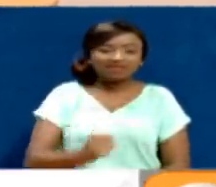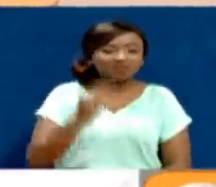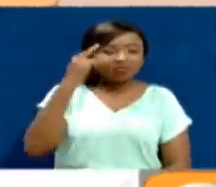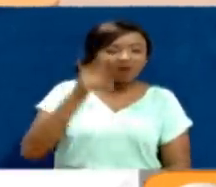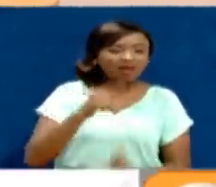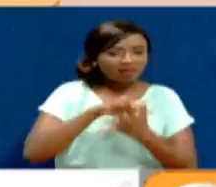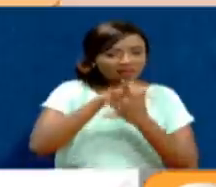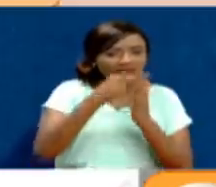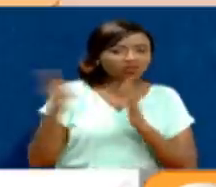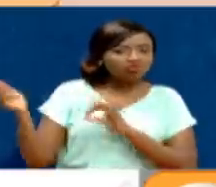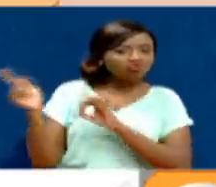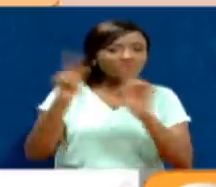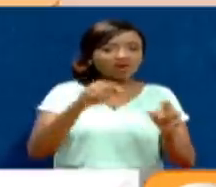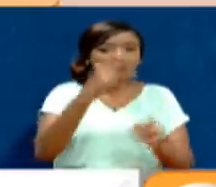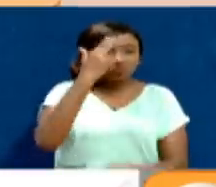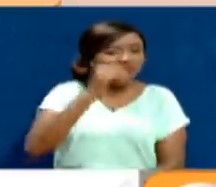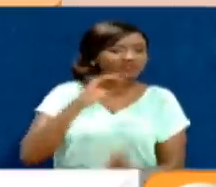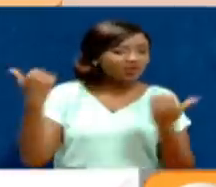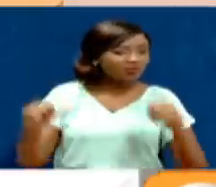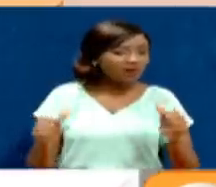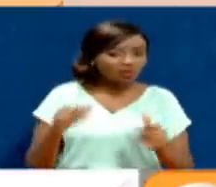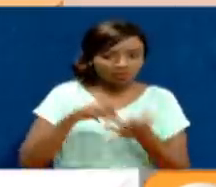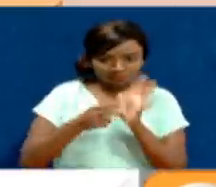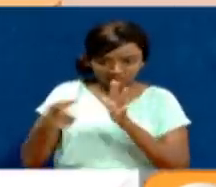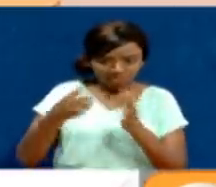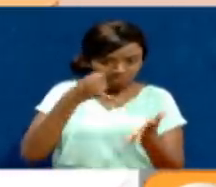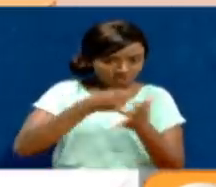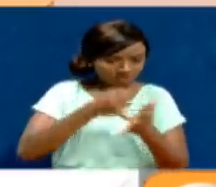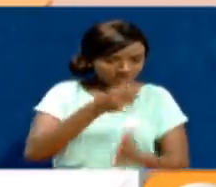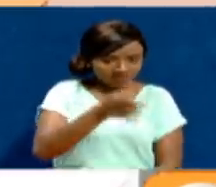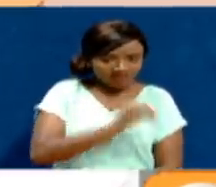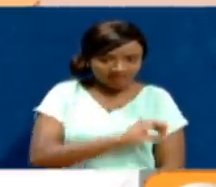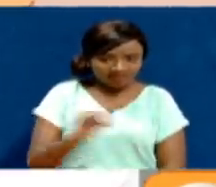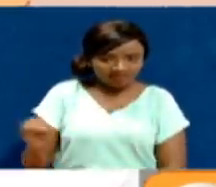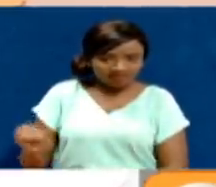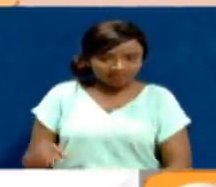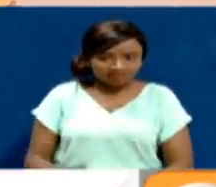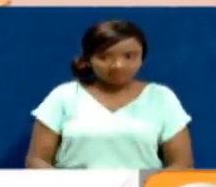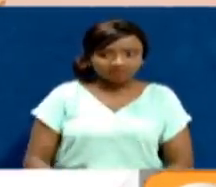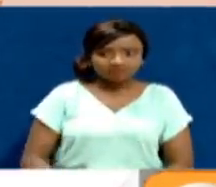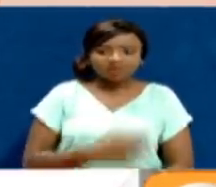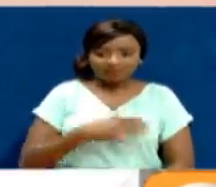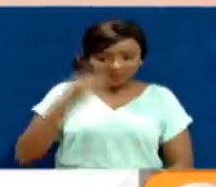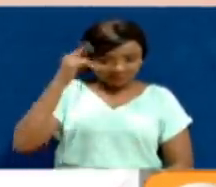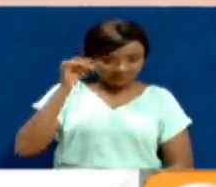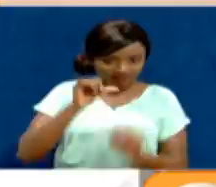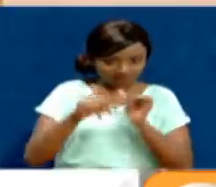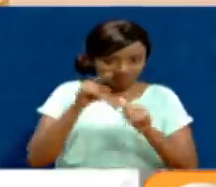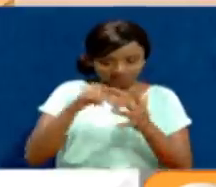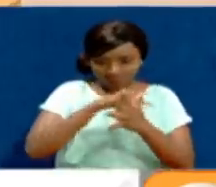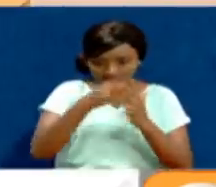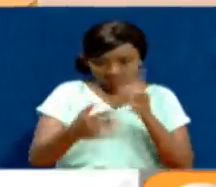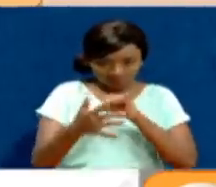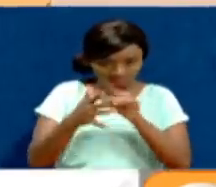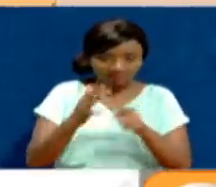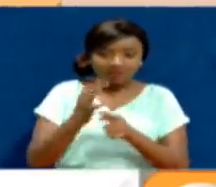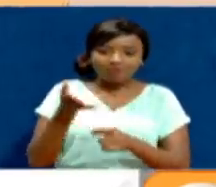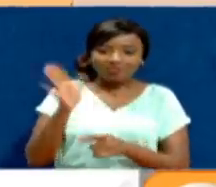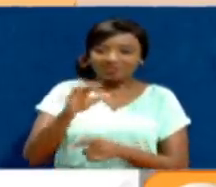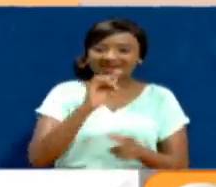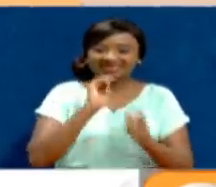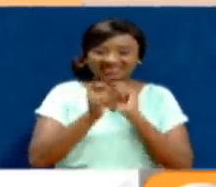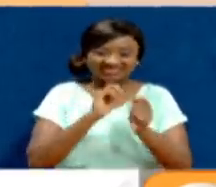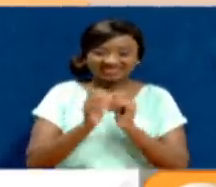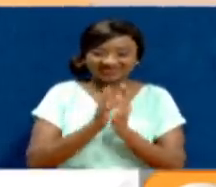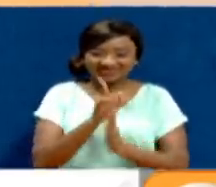How come you haven't been invited to Kajiado? Are you not part of the puzzle? Think about that, Governor. Think about that. Don't answer, don't